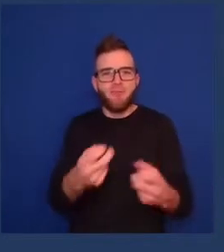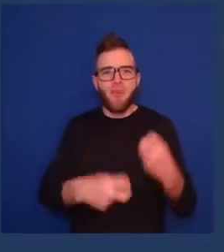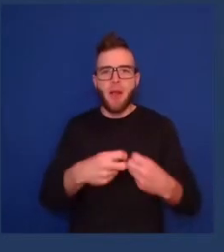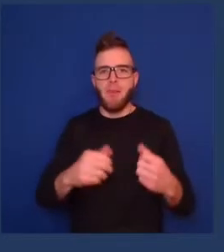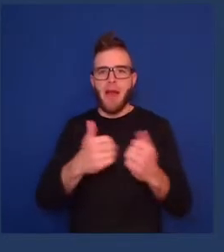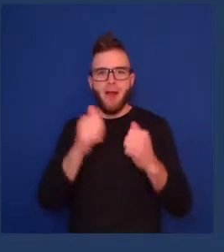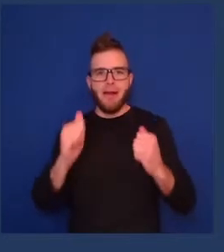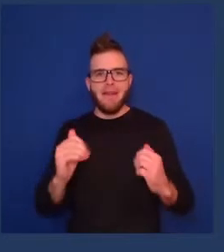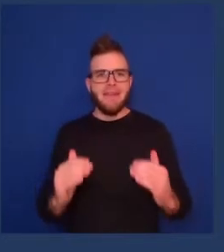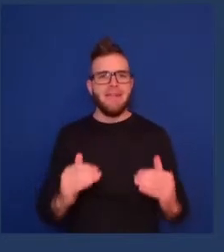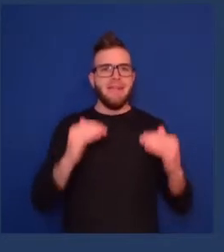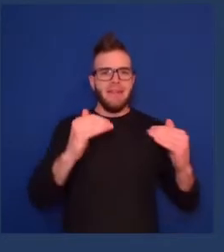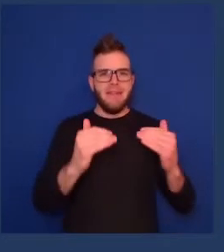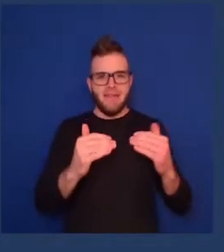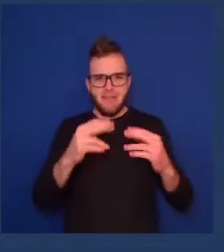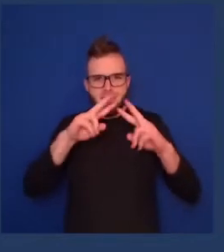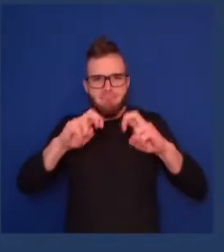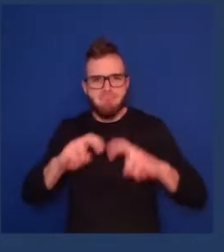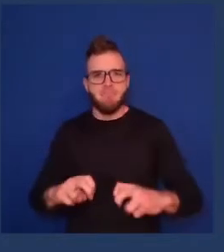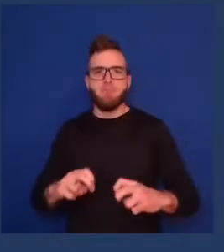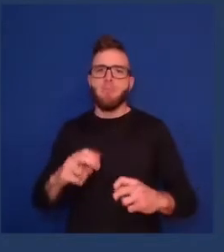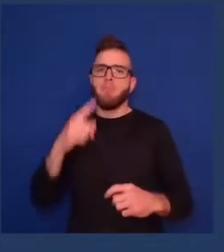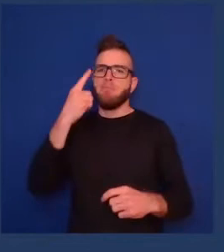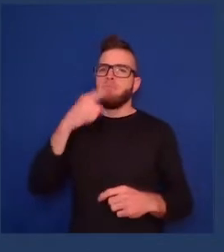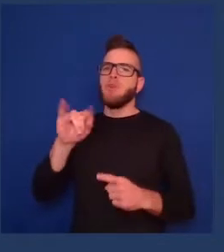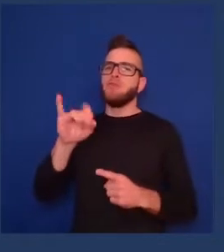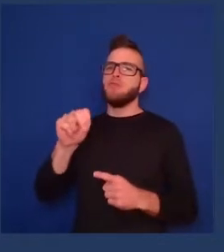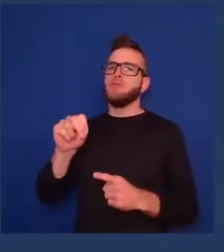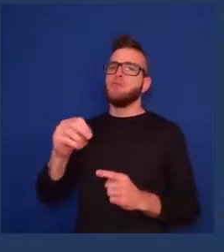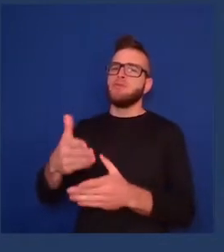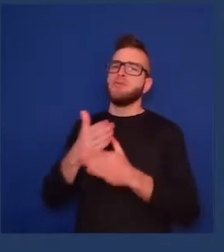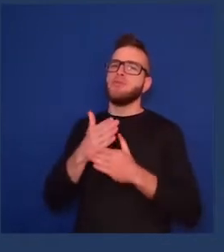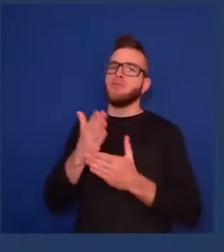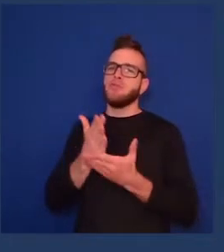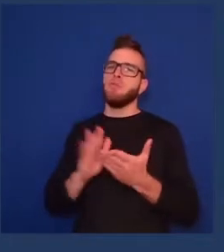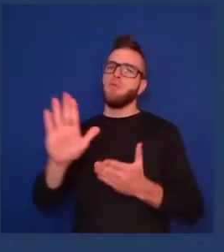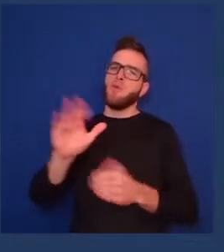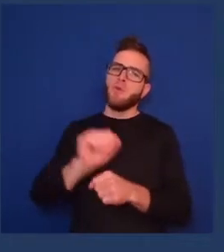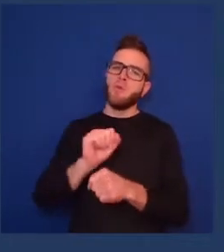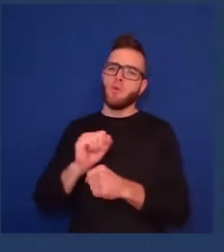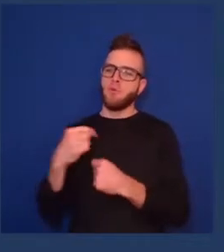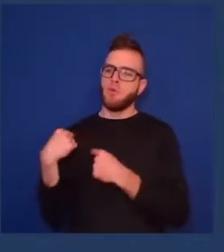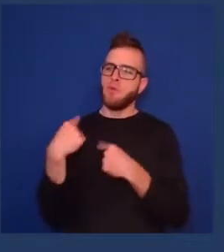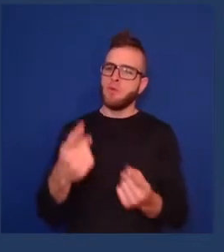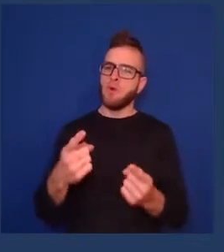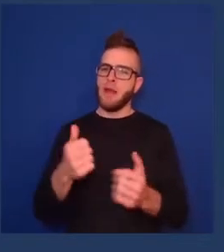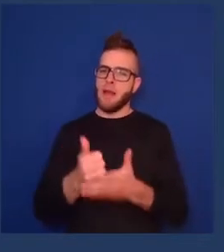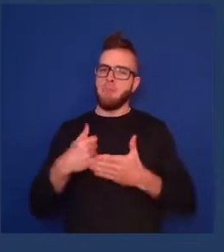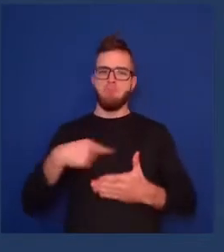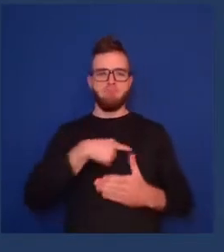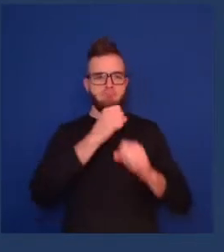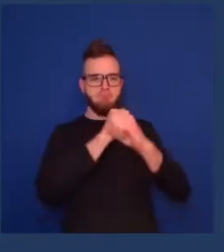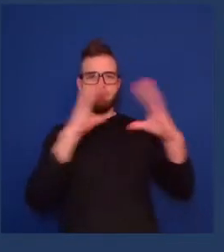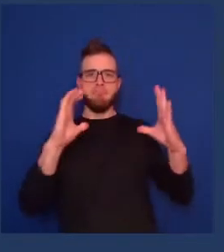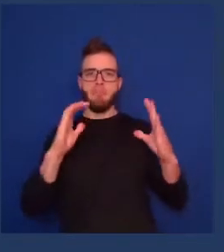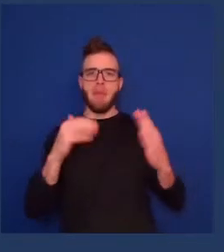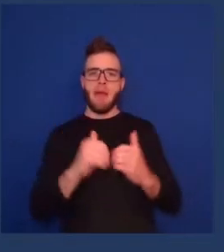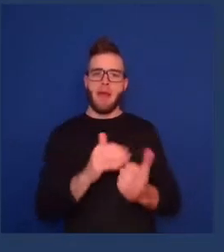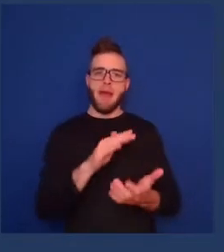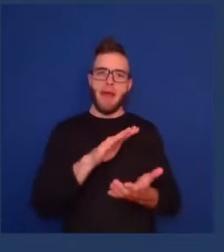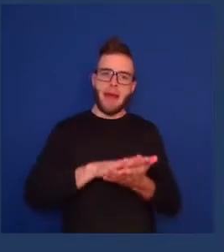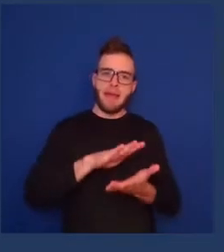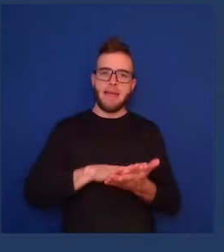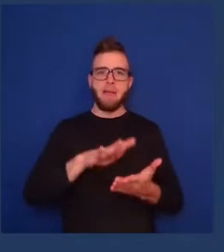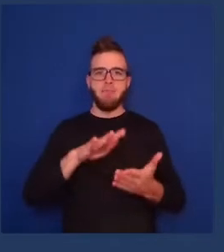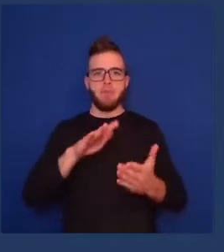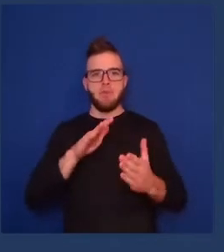this up. Share a little bit about the work you're doing so we can have a better sense of where the academic pursuits and